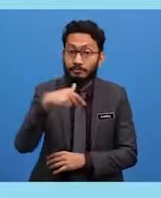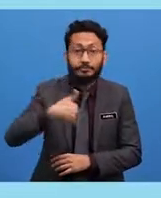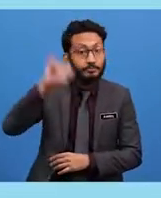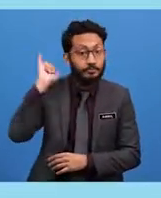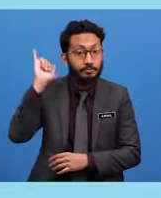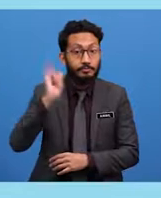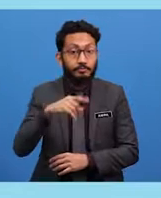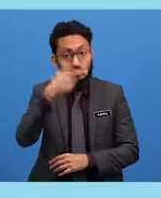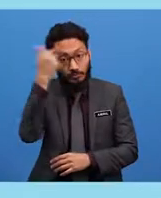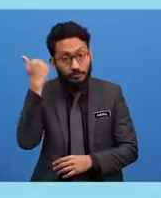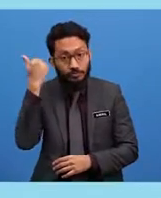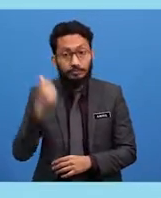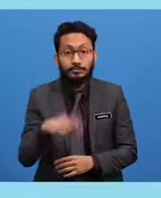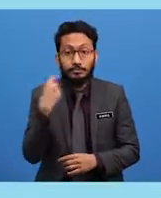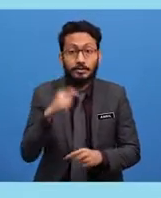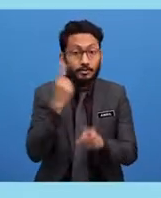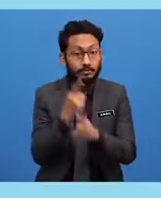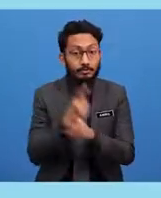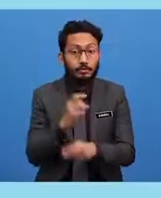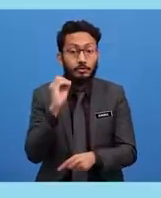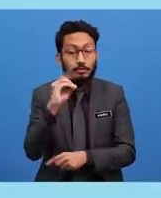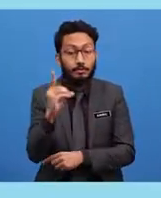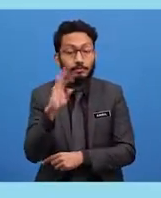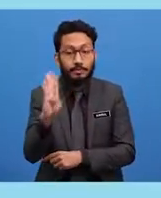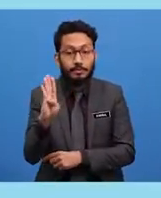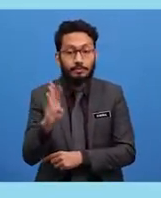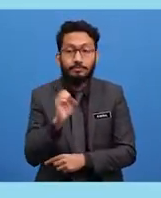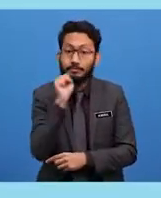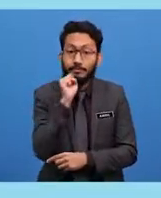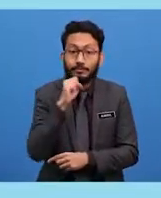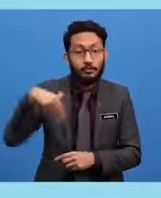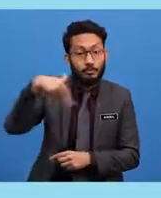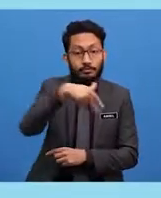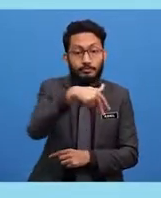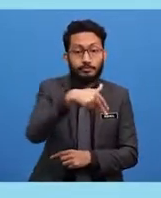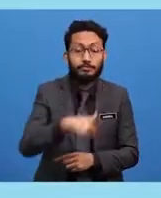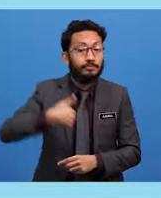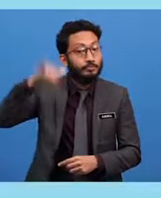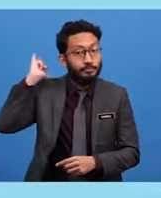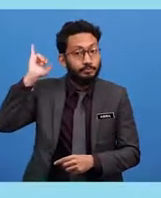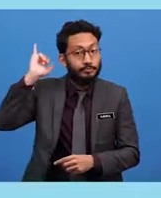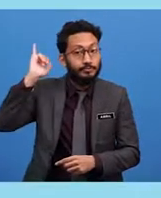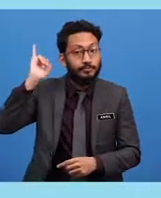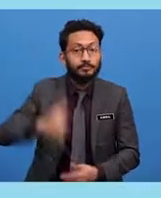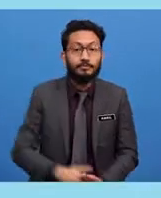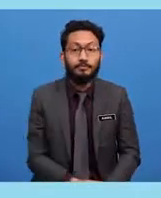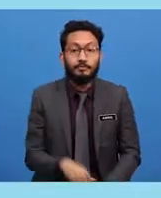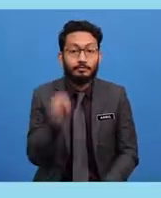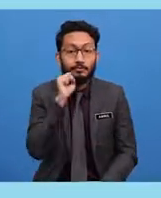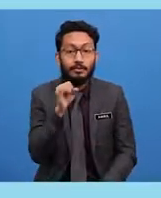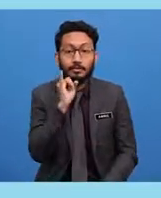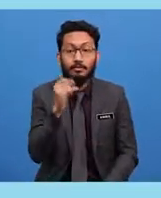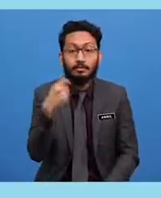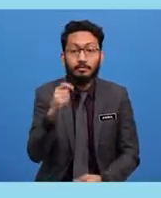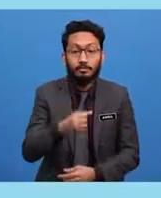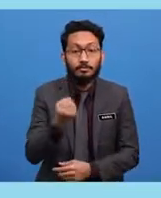because the correct form should be City walked yesterday. City is the subject